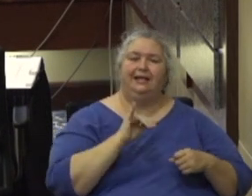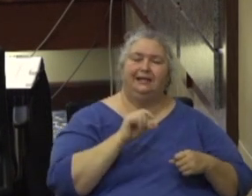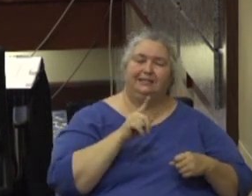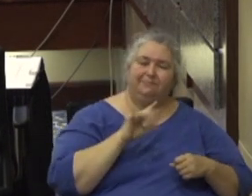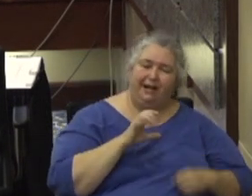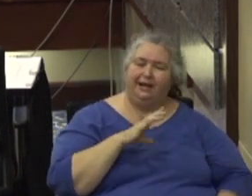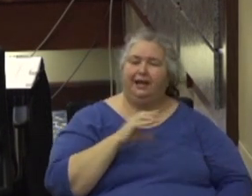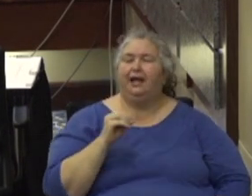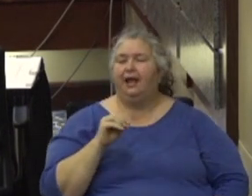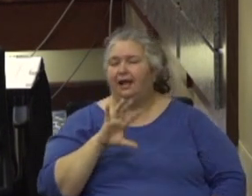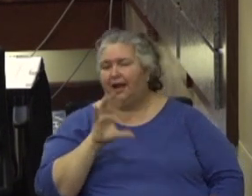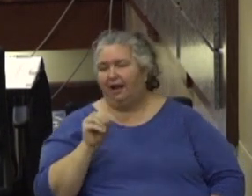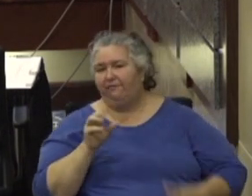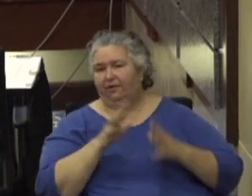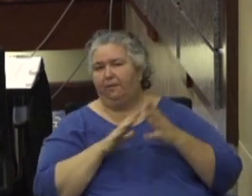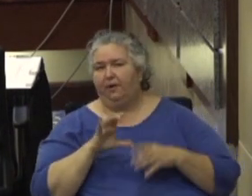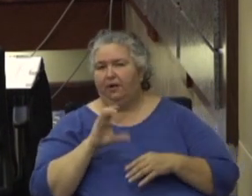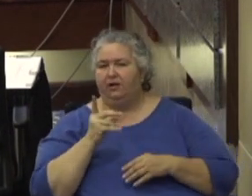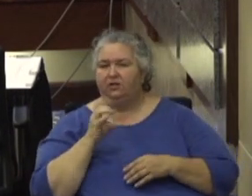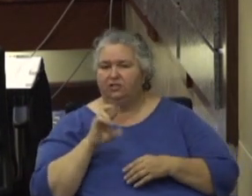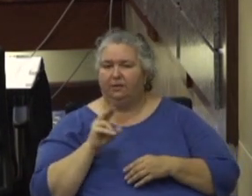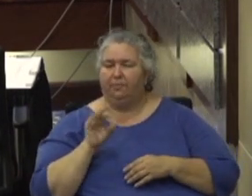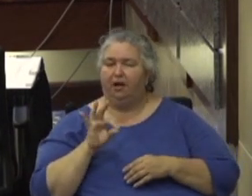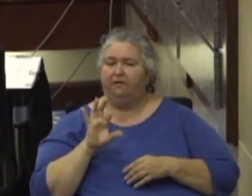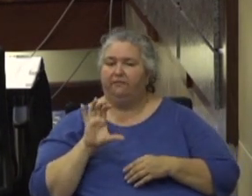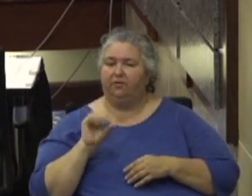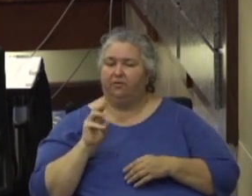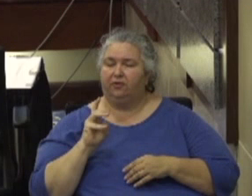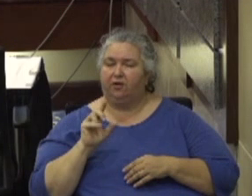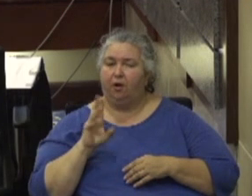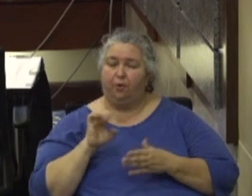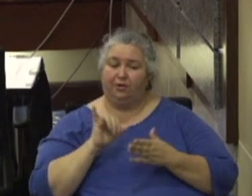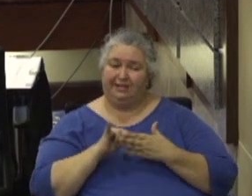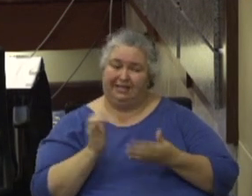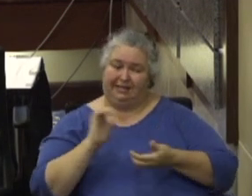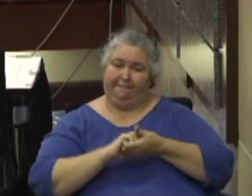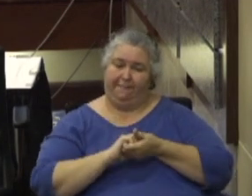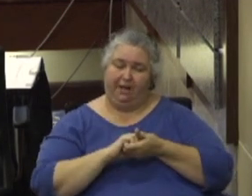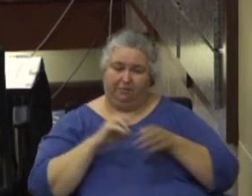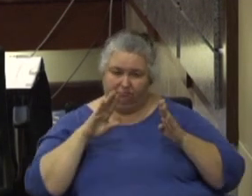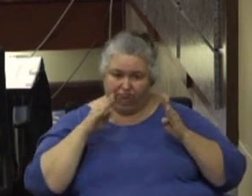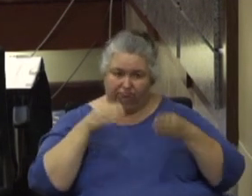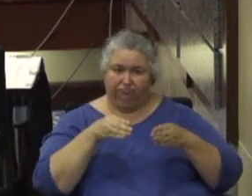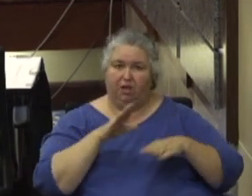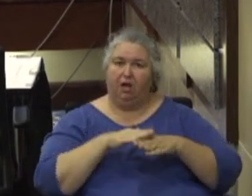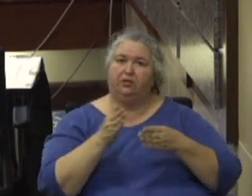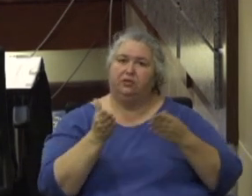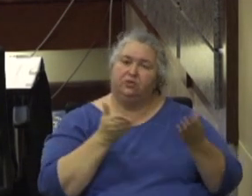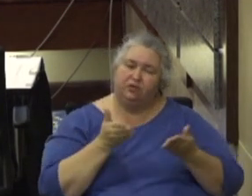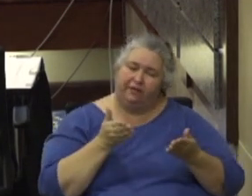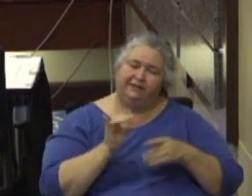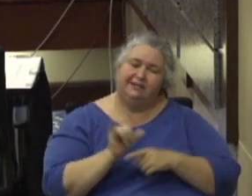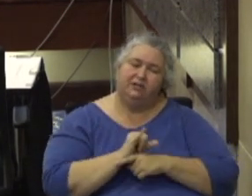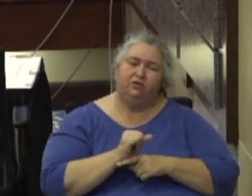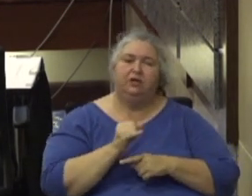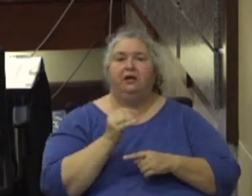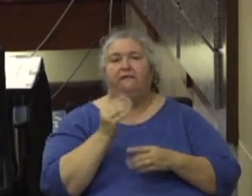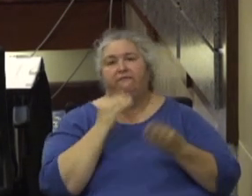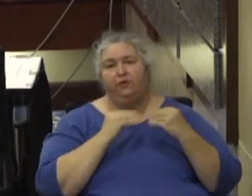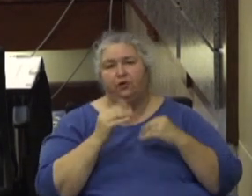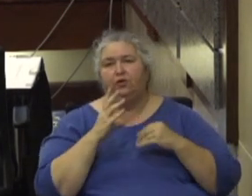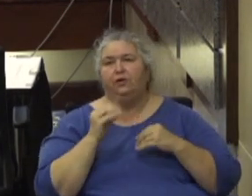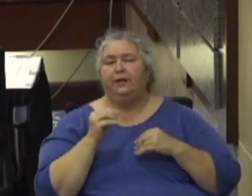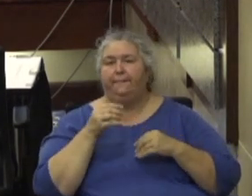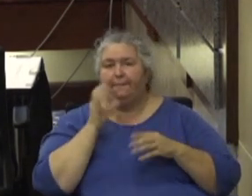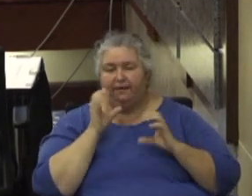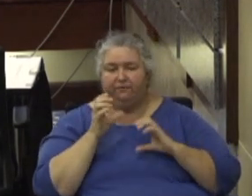Commerce. They combined forces and really focused in on the service industries and food and beverage. Put out a survey